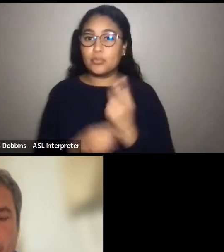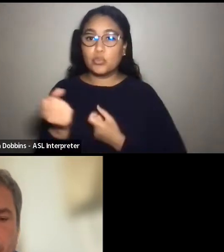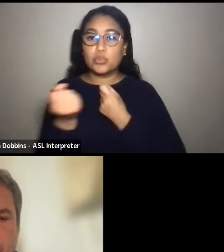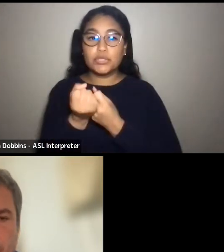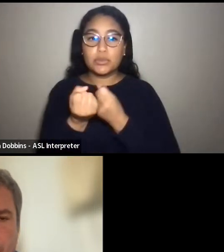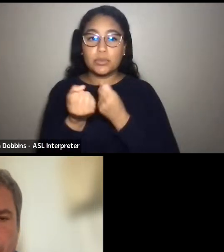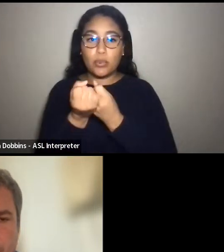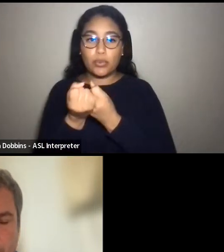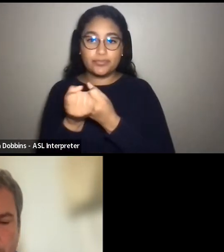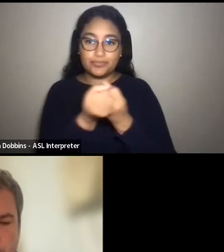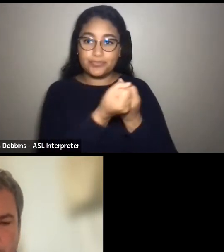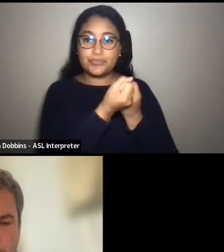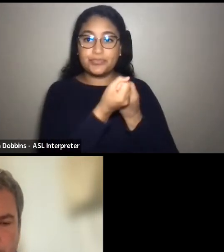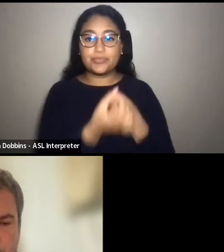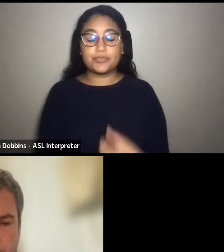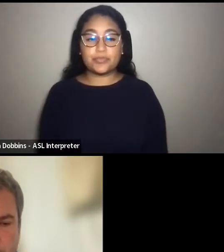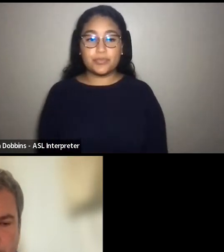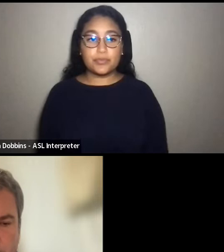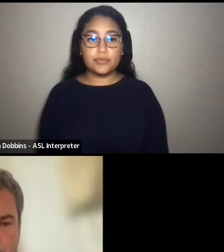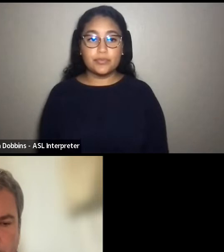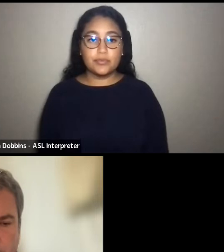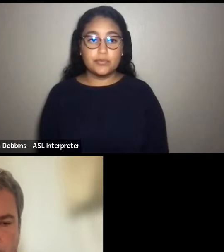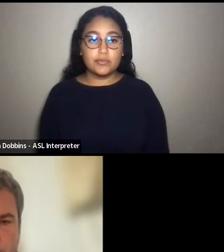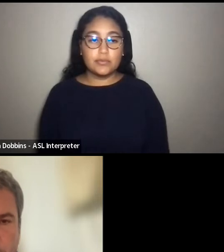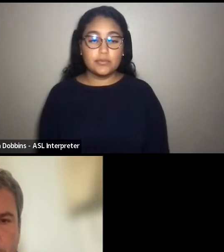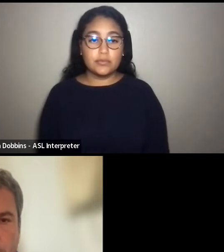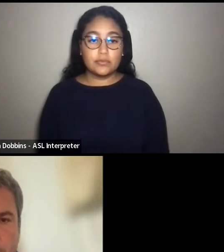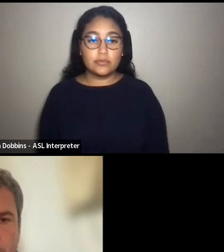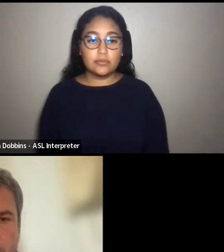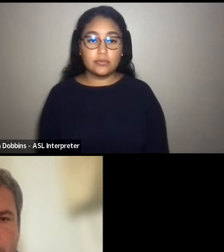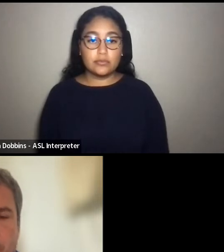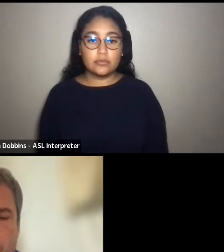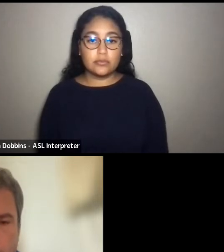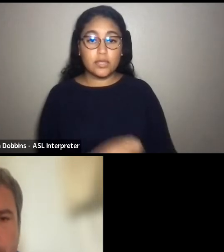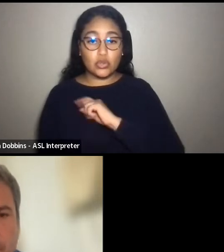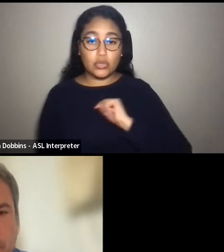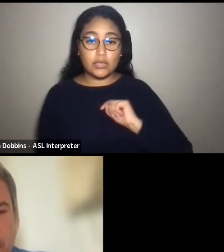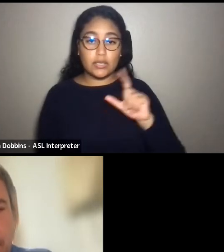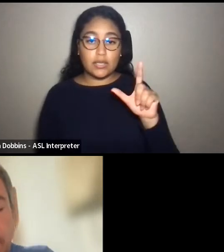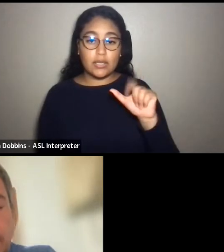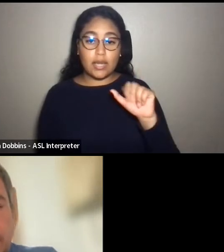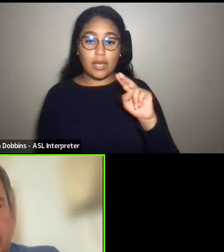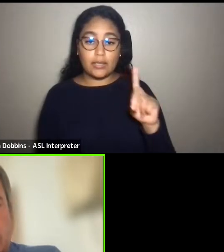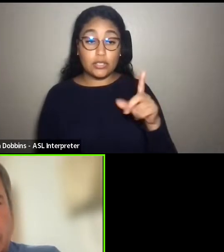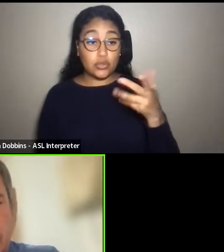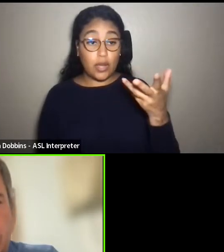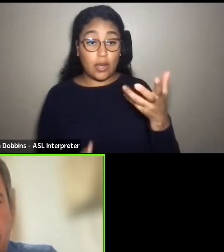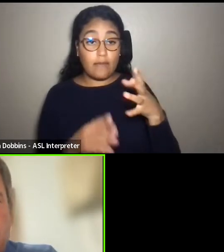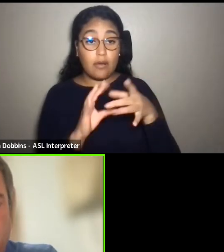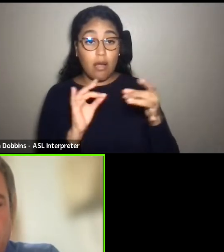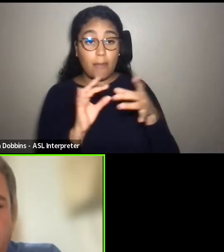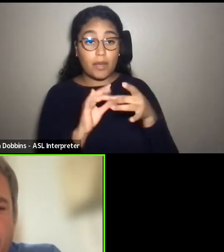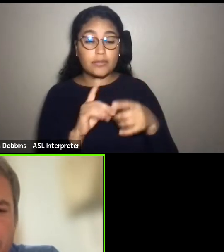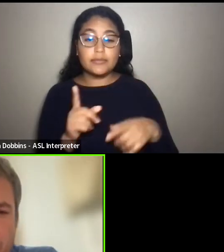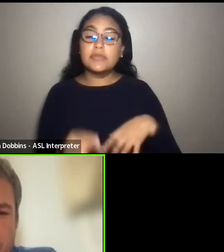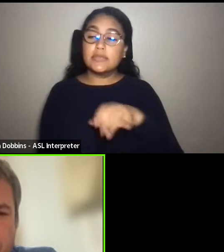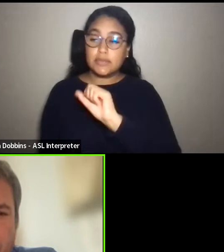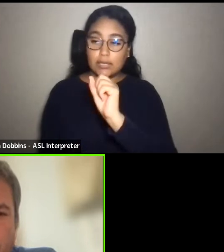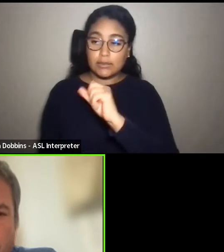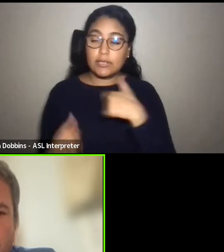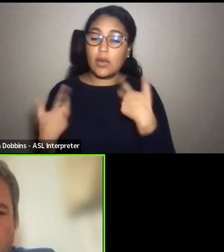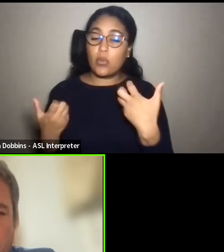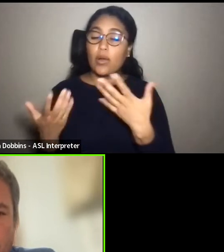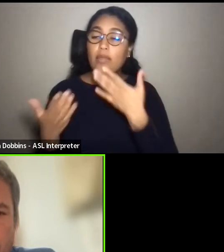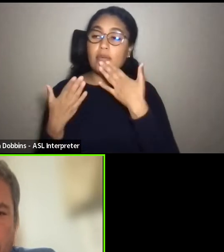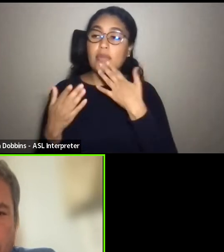you. Thank you. Trustee Land, do you have a comment? Yes. First of all, I just want to